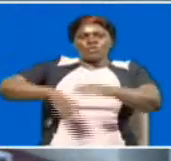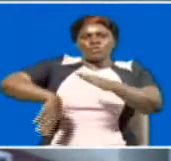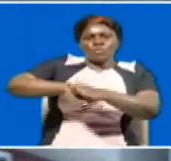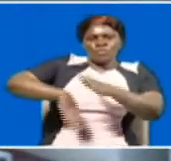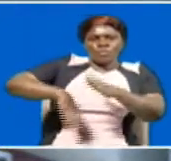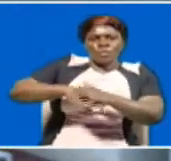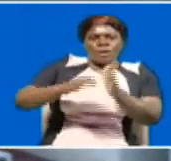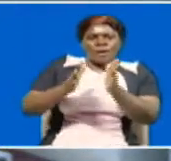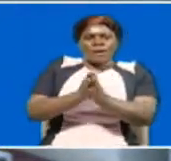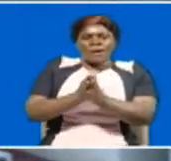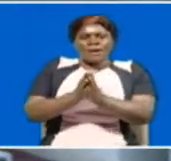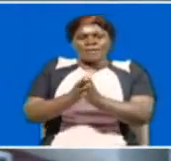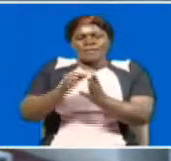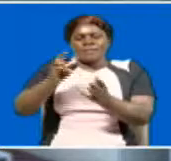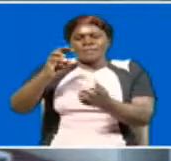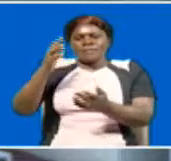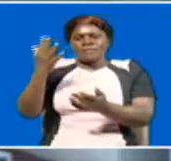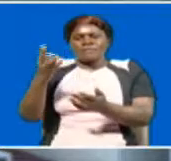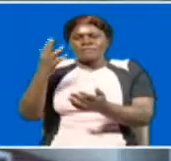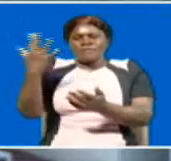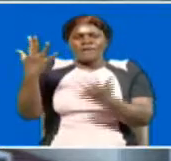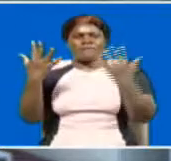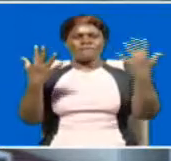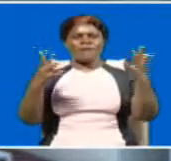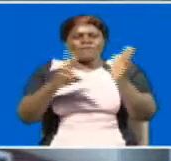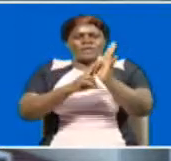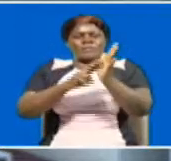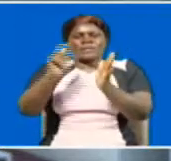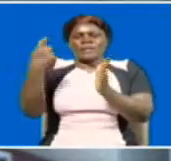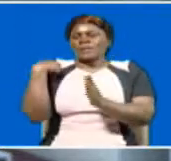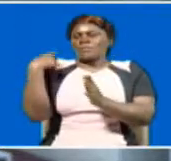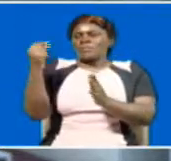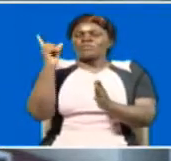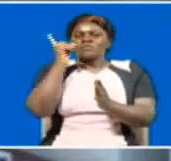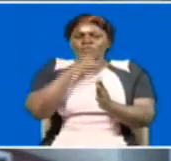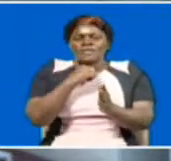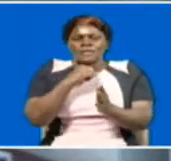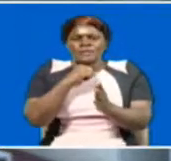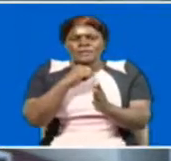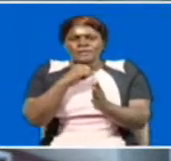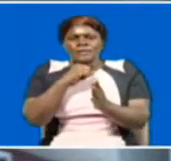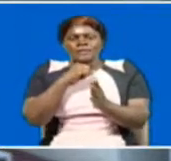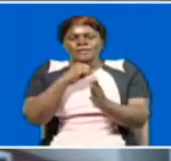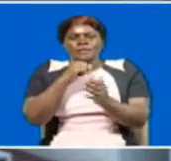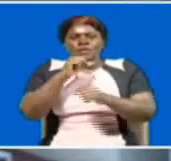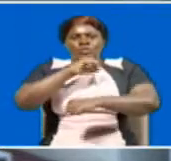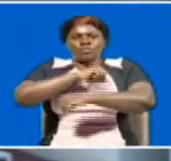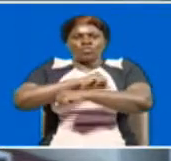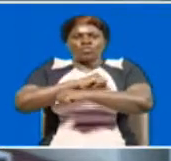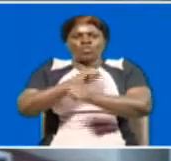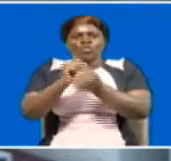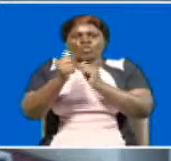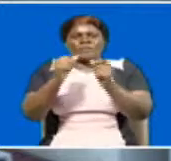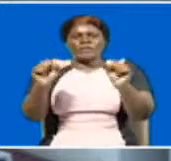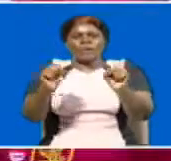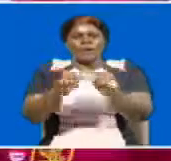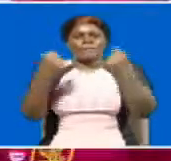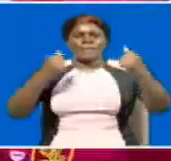and 5-on-5 basketball, represented Kenya in the recently concluded East Africa School Games held in Rwanda.